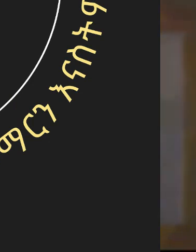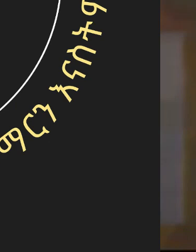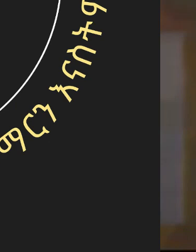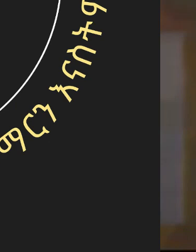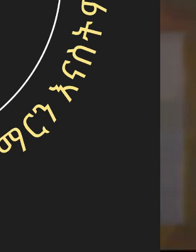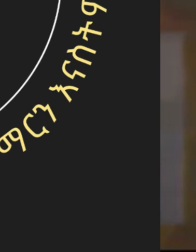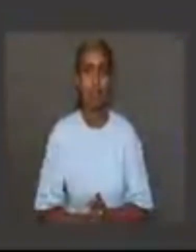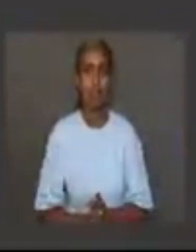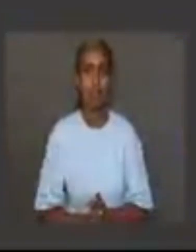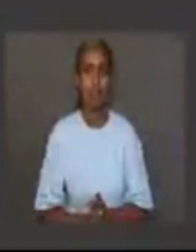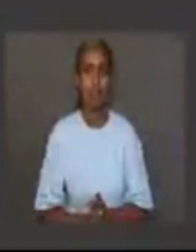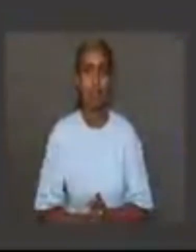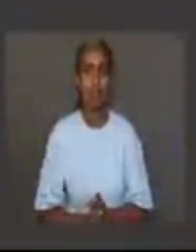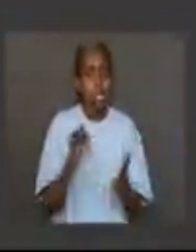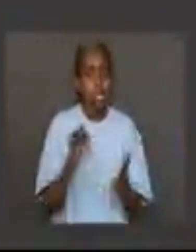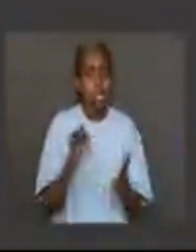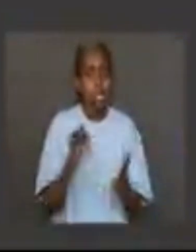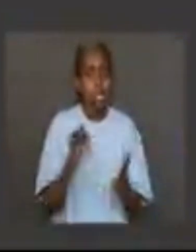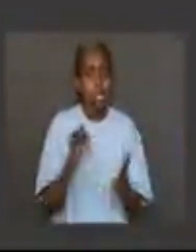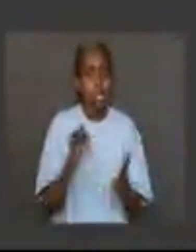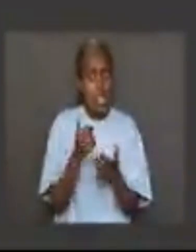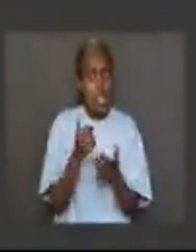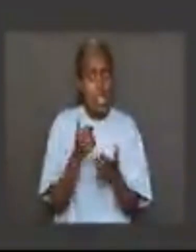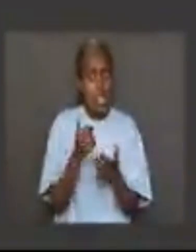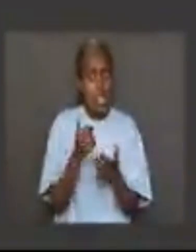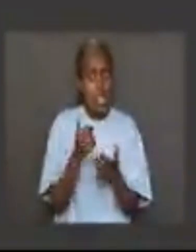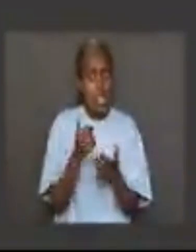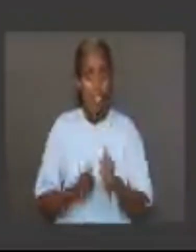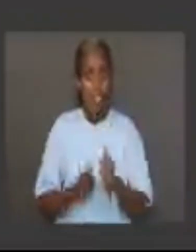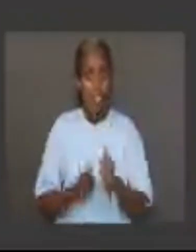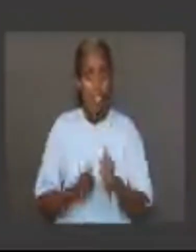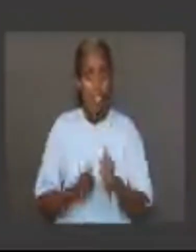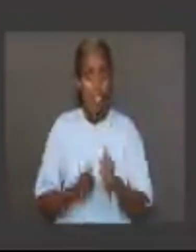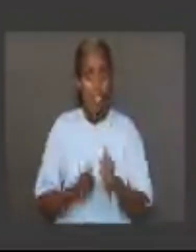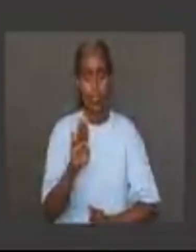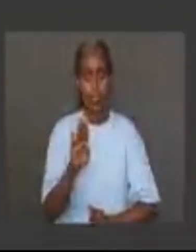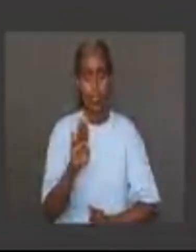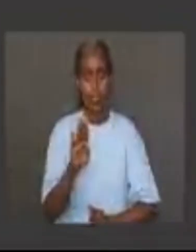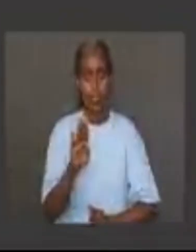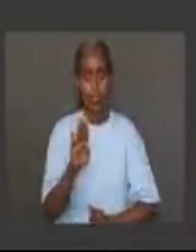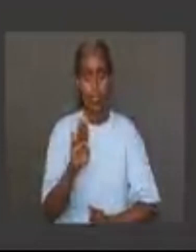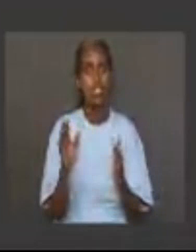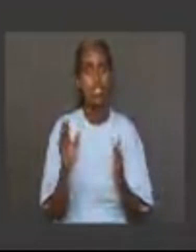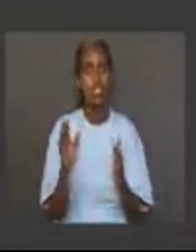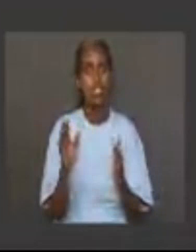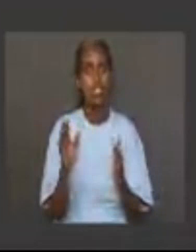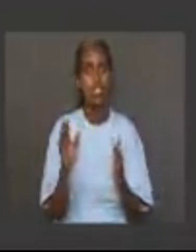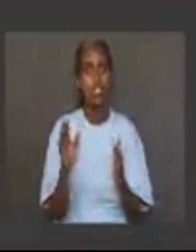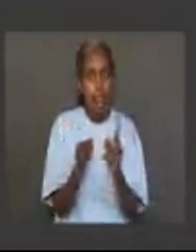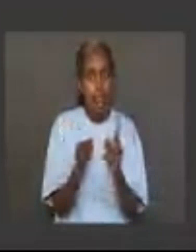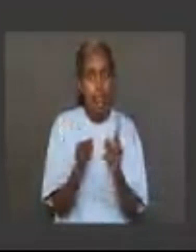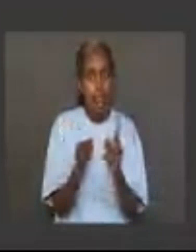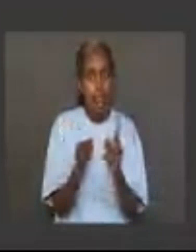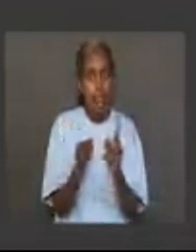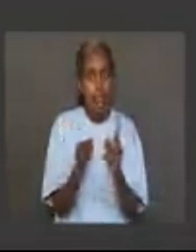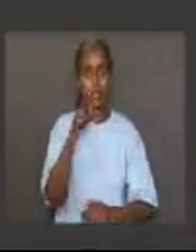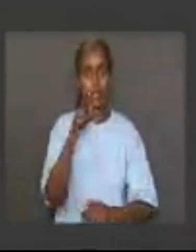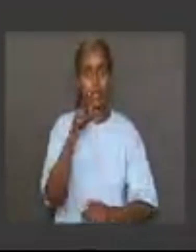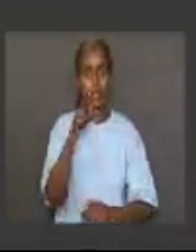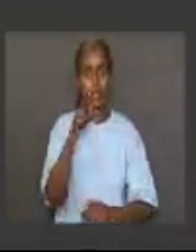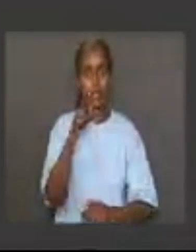That is, A union B is the set containing X, such